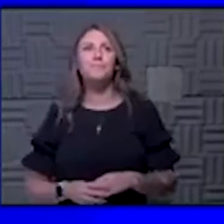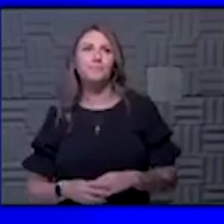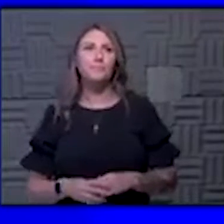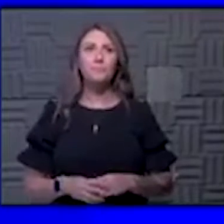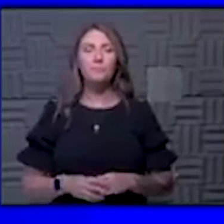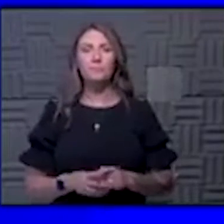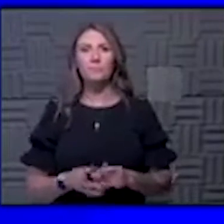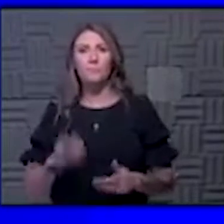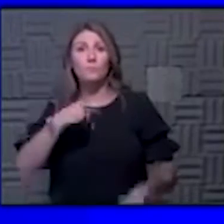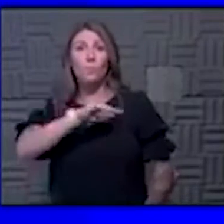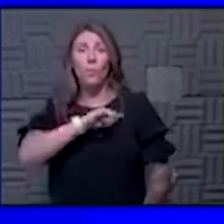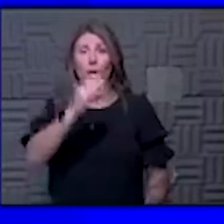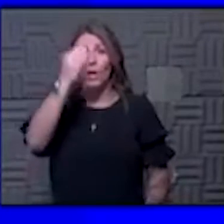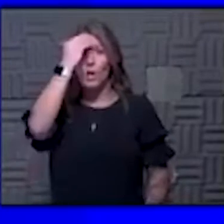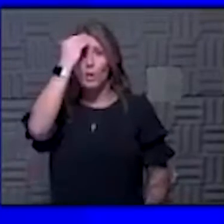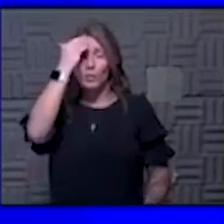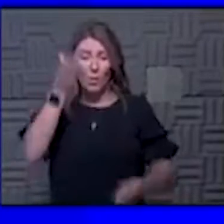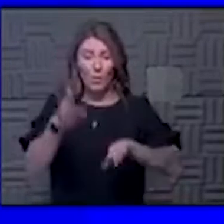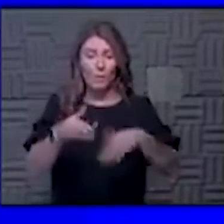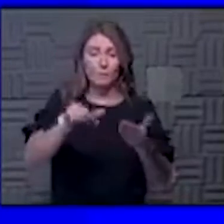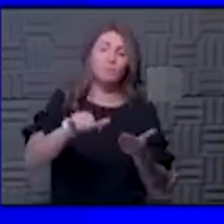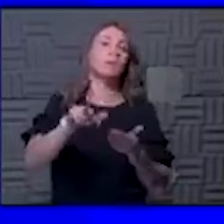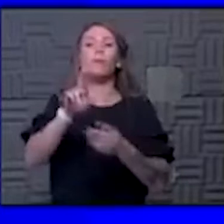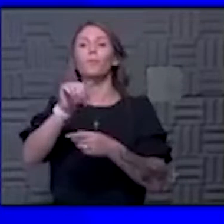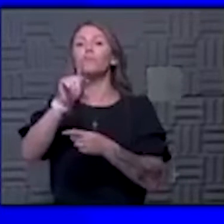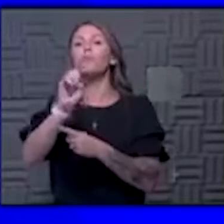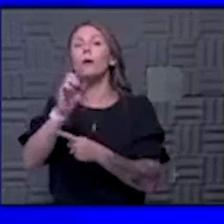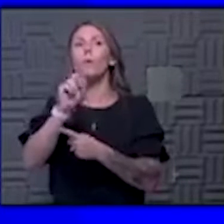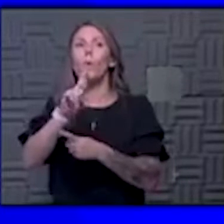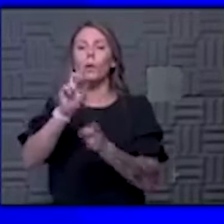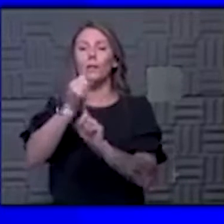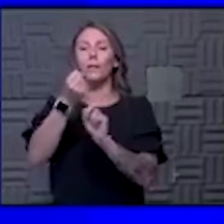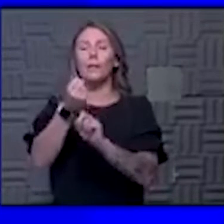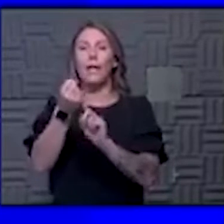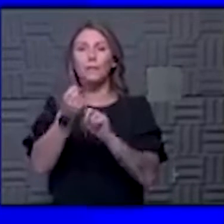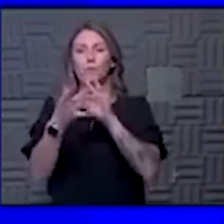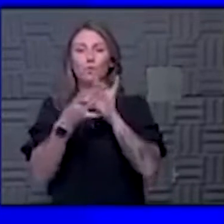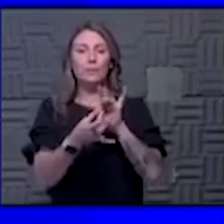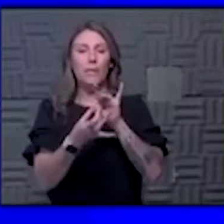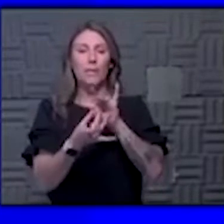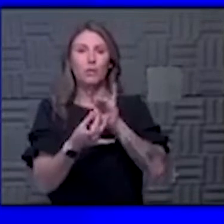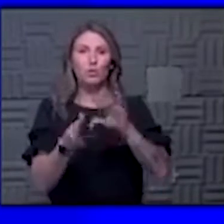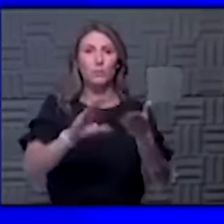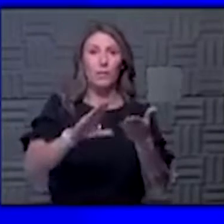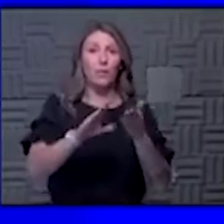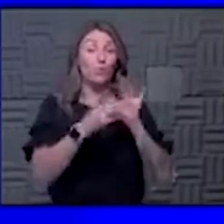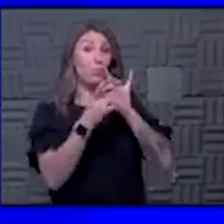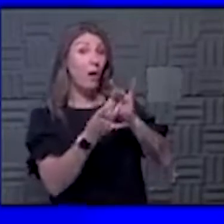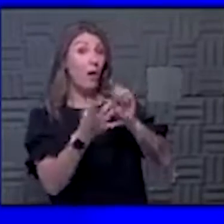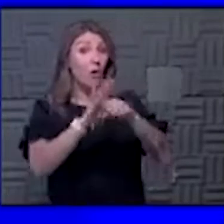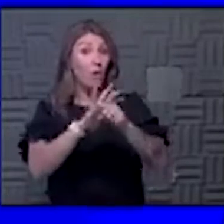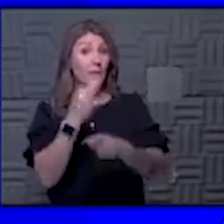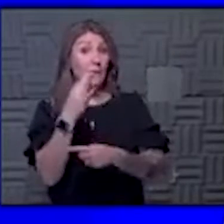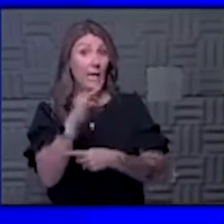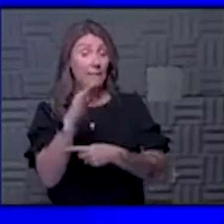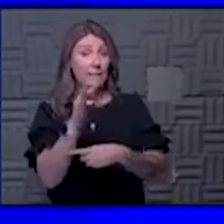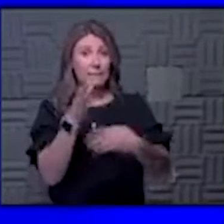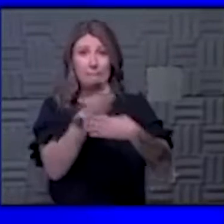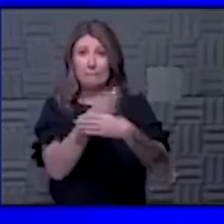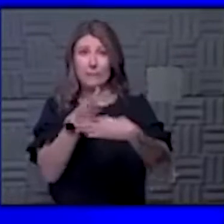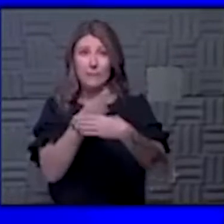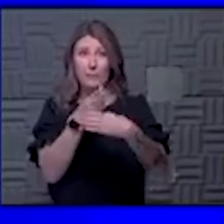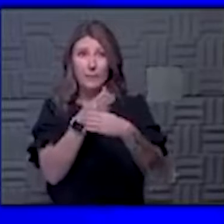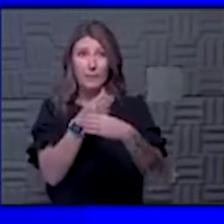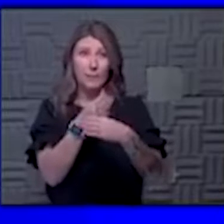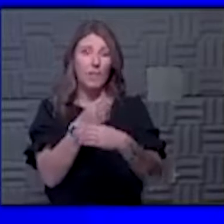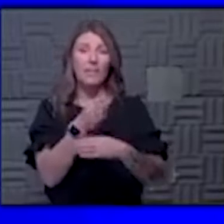We know that the death rates or the case fatality rates for COVID-19 are anywhere from